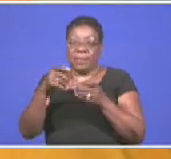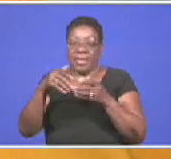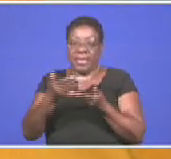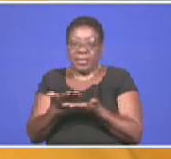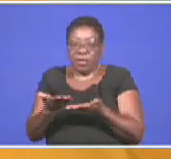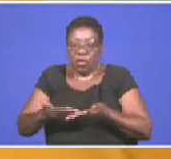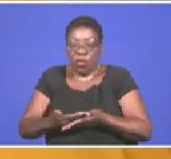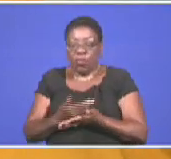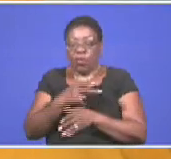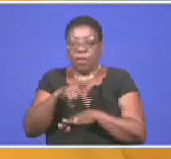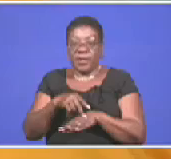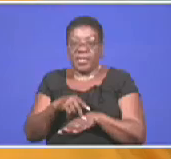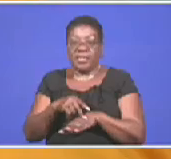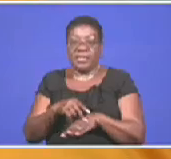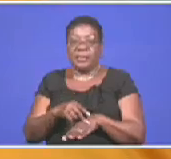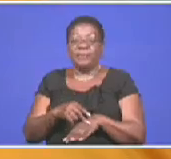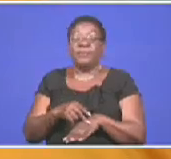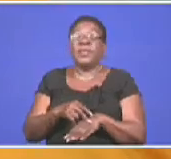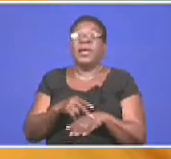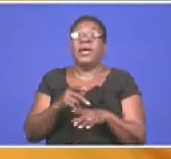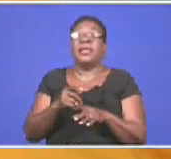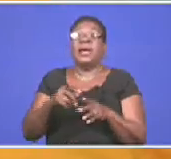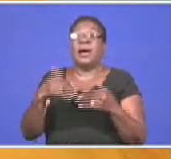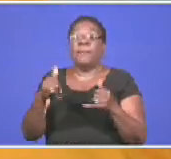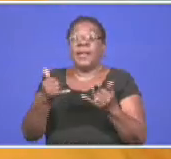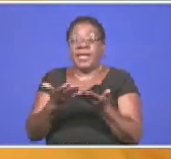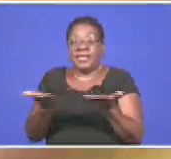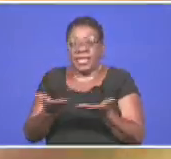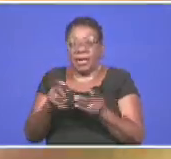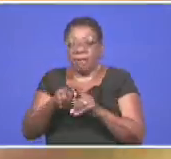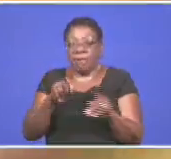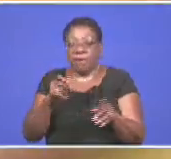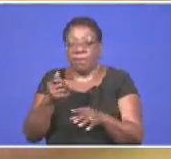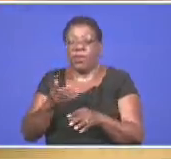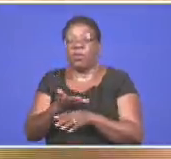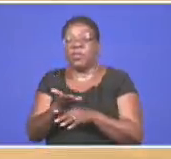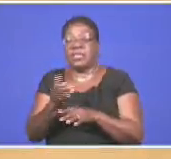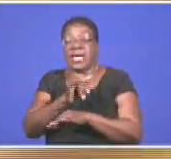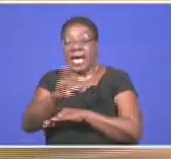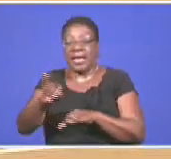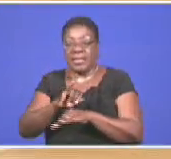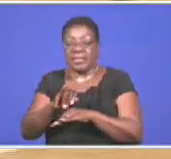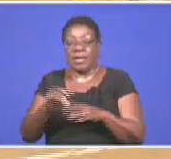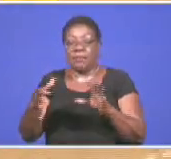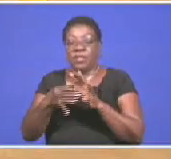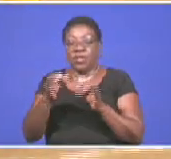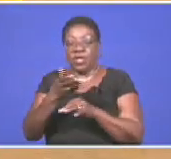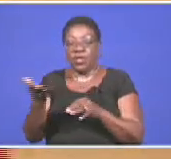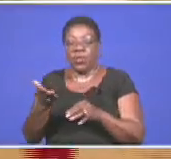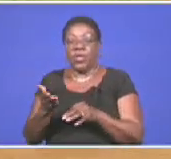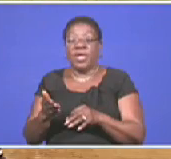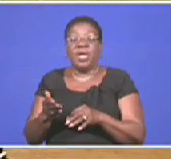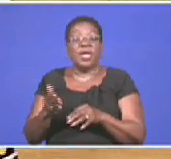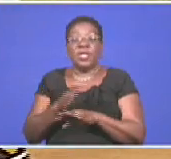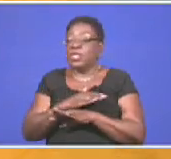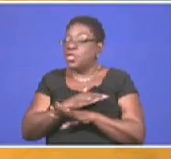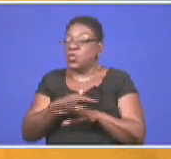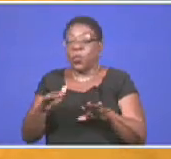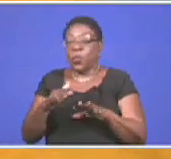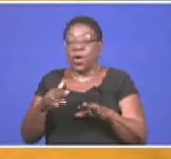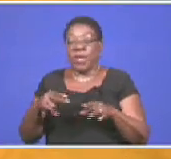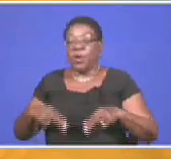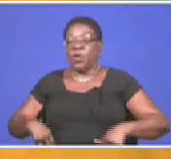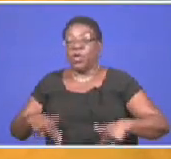Nassau, there are players from your islands that will join you. Don't be concerned about uniforms. Get your team